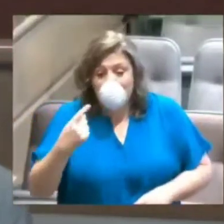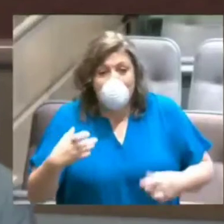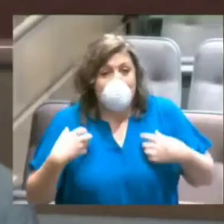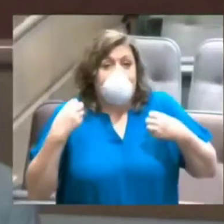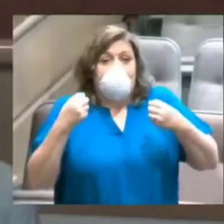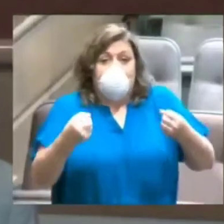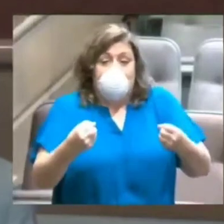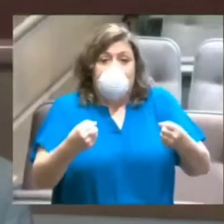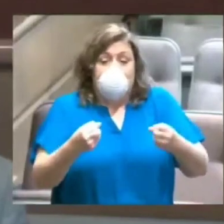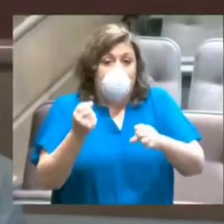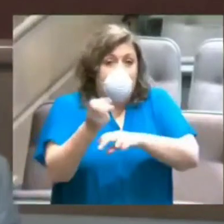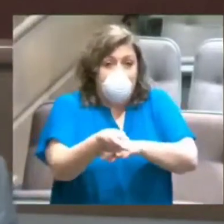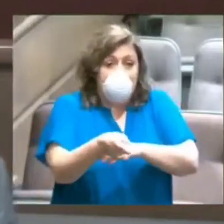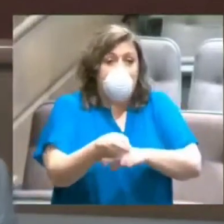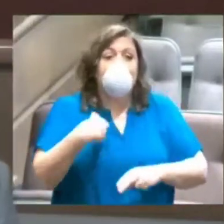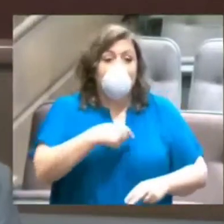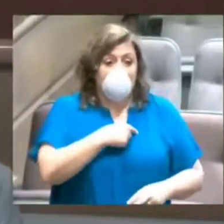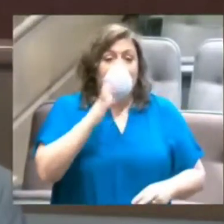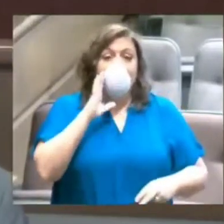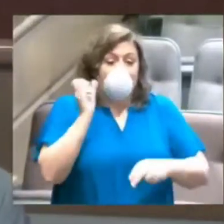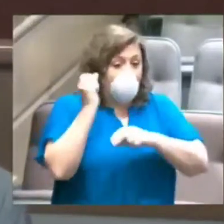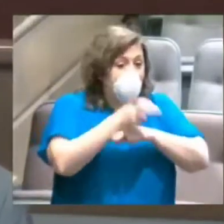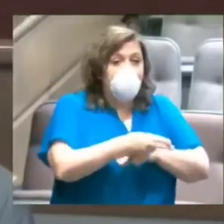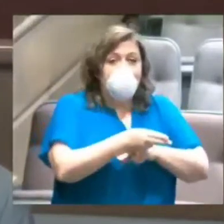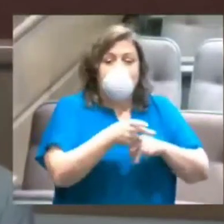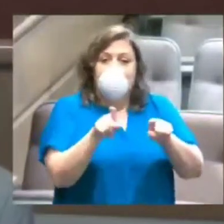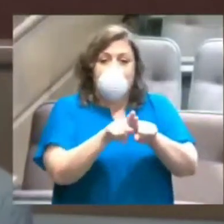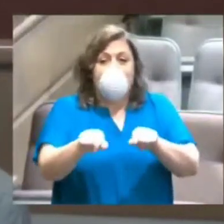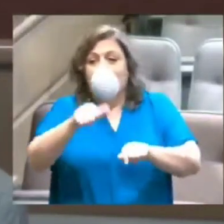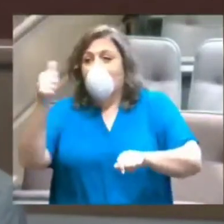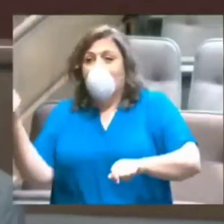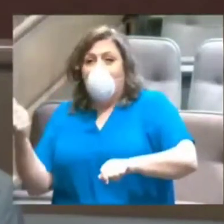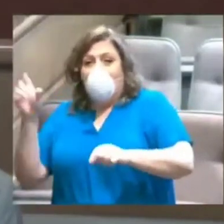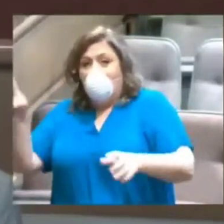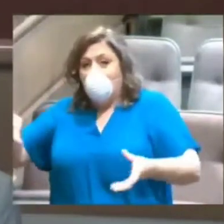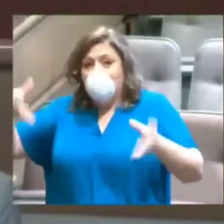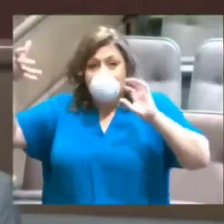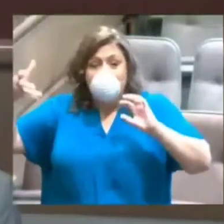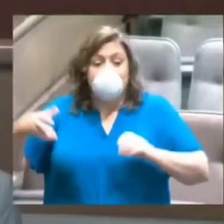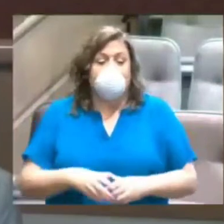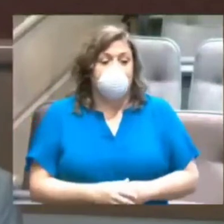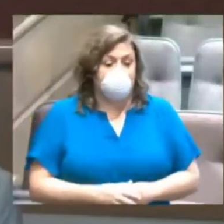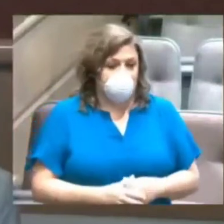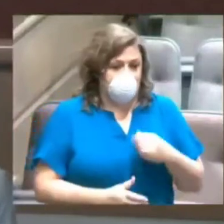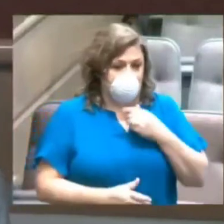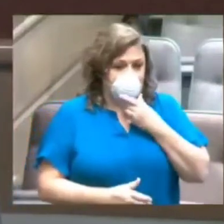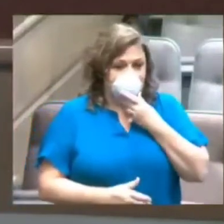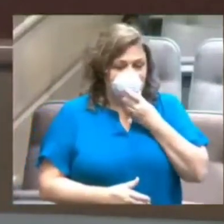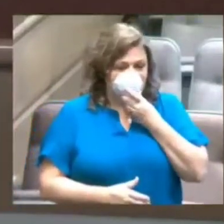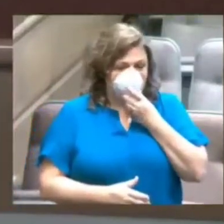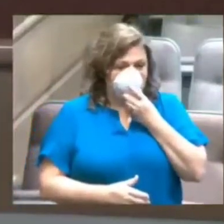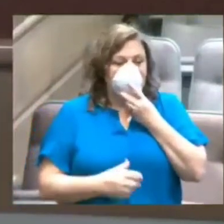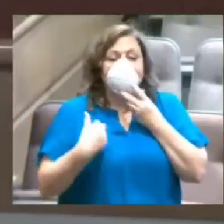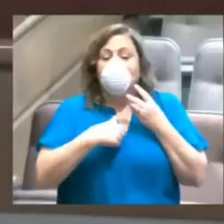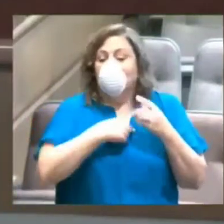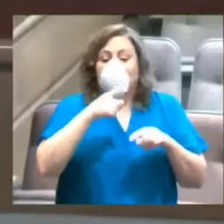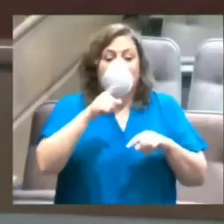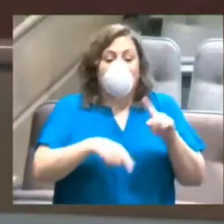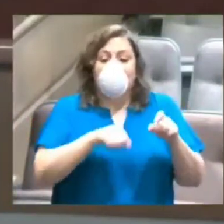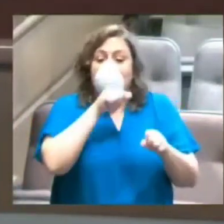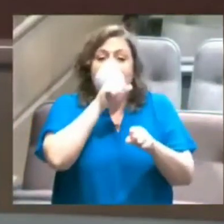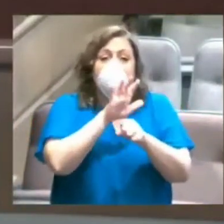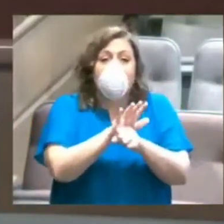this virus like every other disaster which has befallen us. I cannot assure you things will